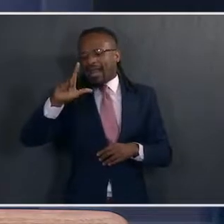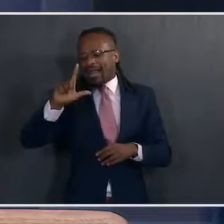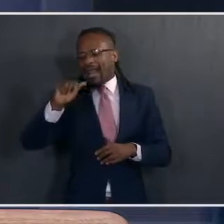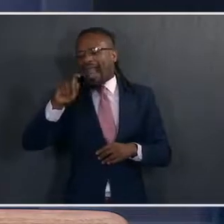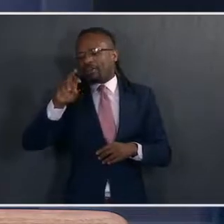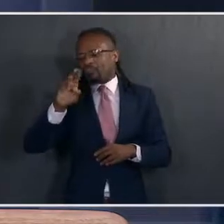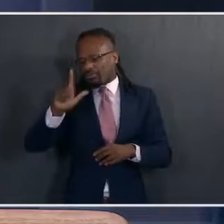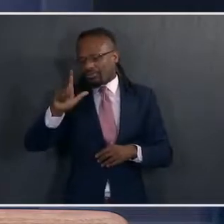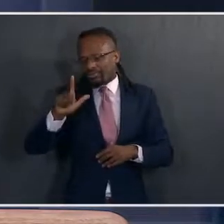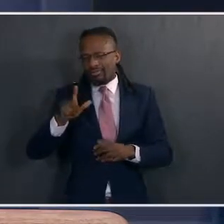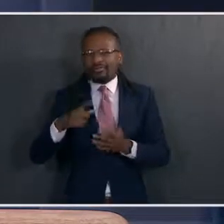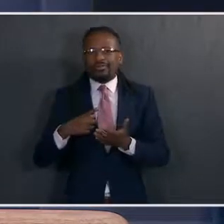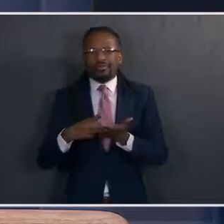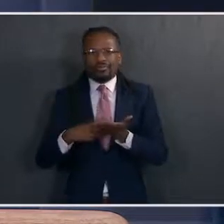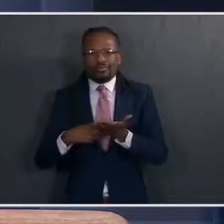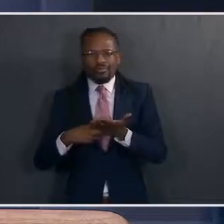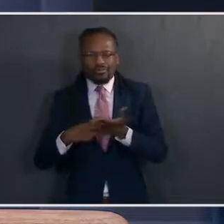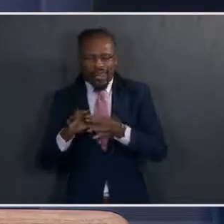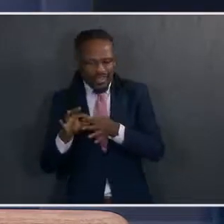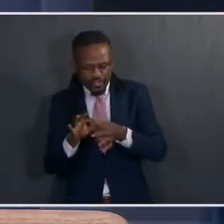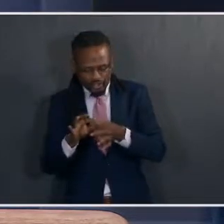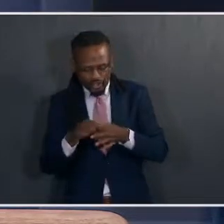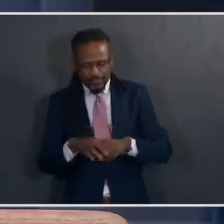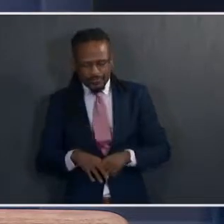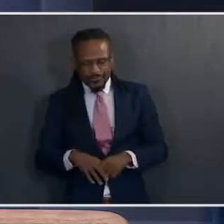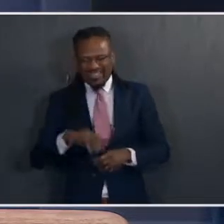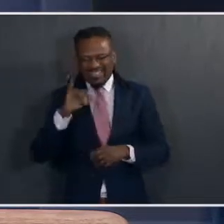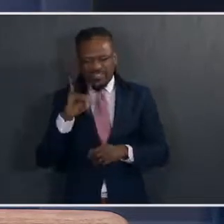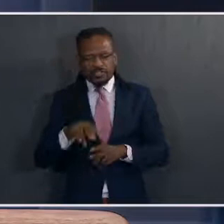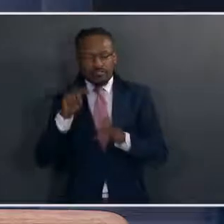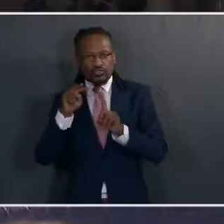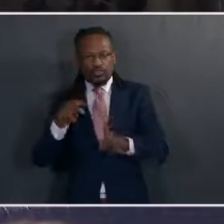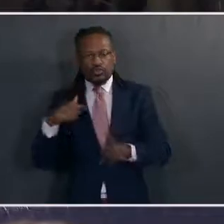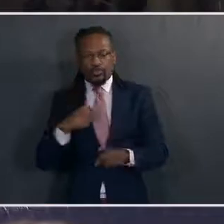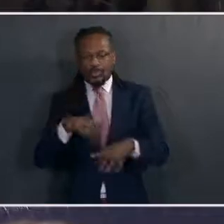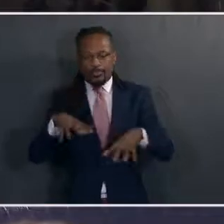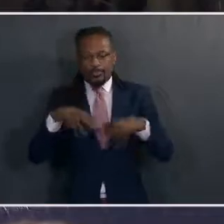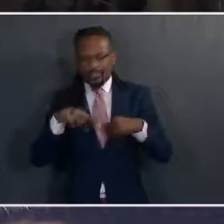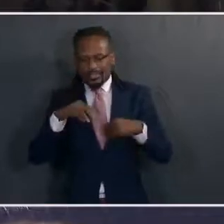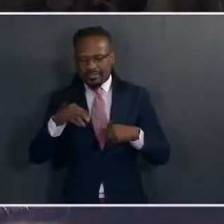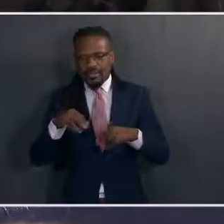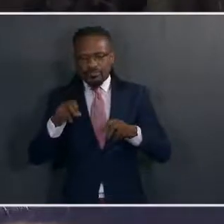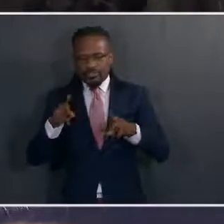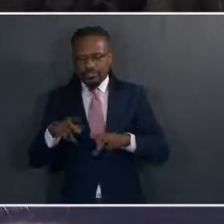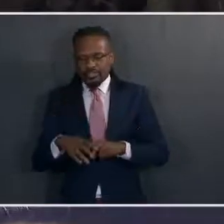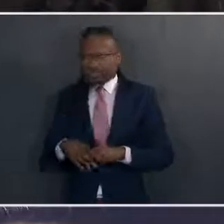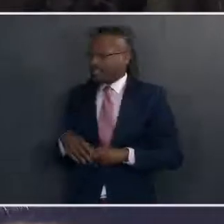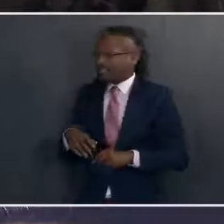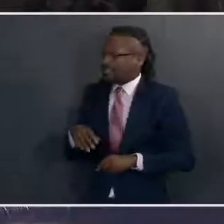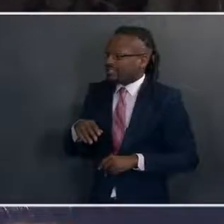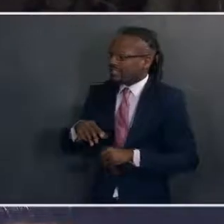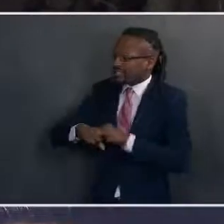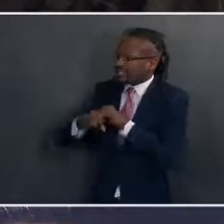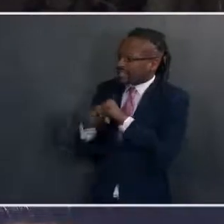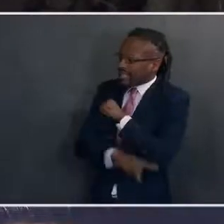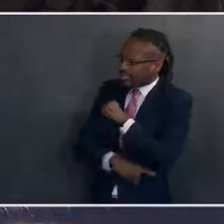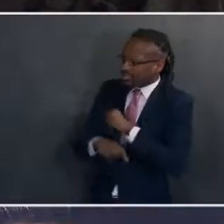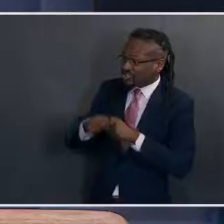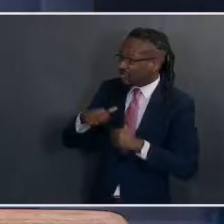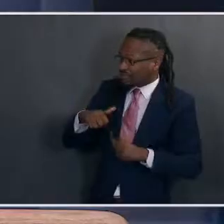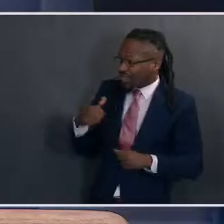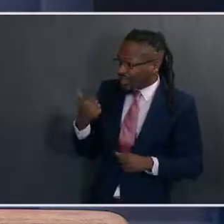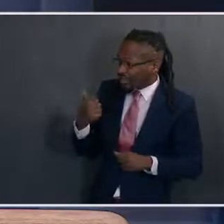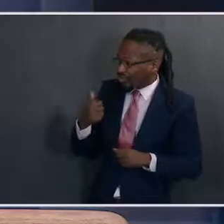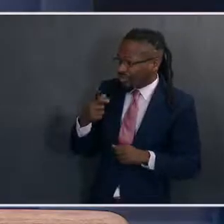relationship. But that's our view, and we certainly raise this at every opportunity. Are sanctions or any other consequences under consideration?